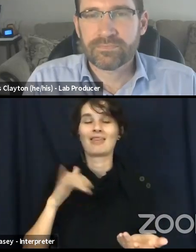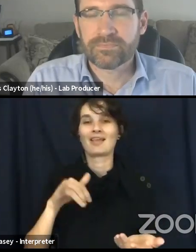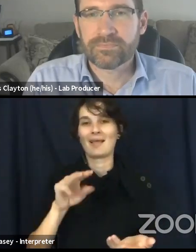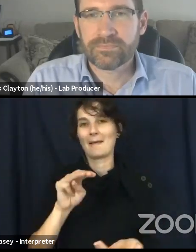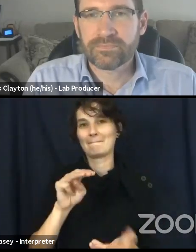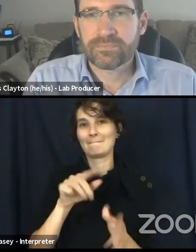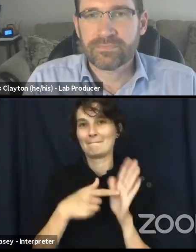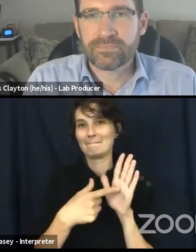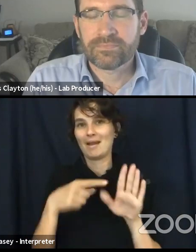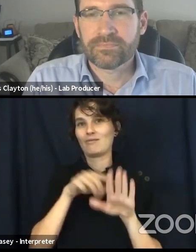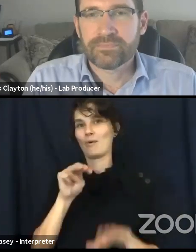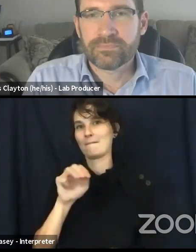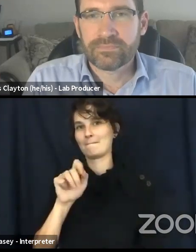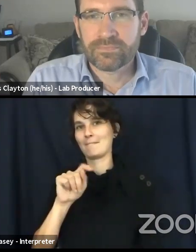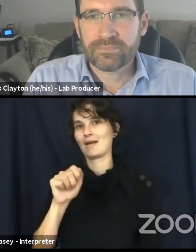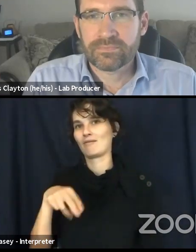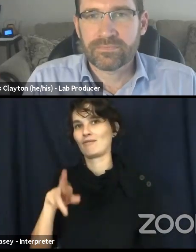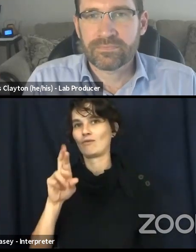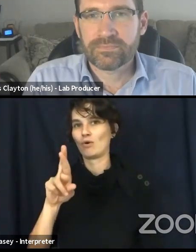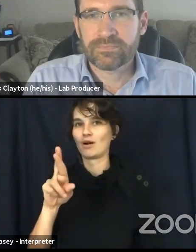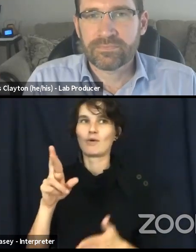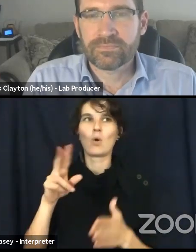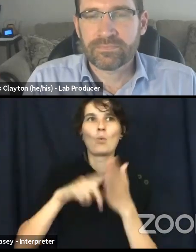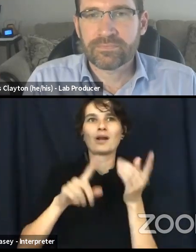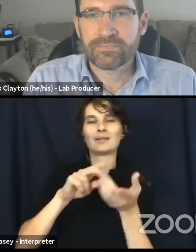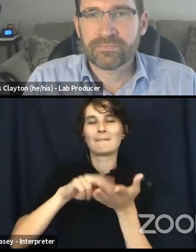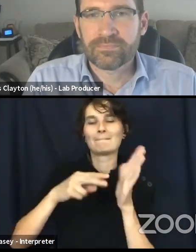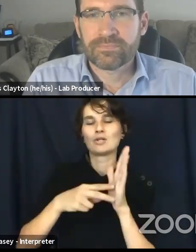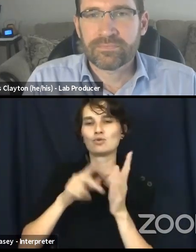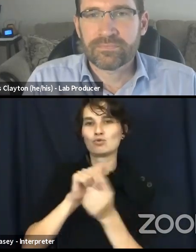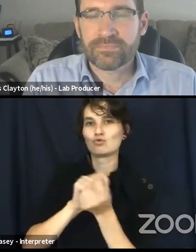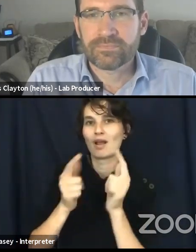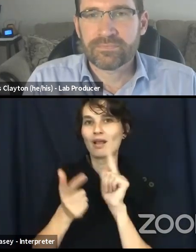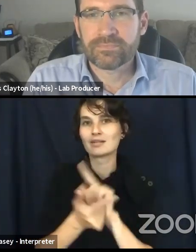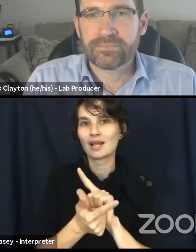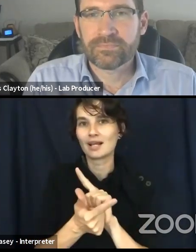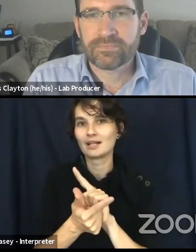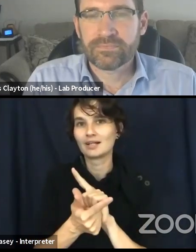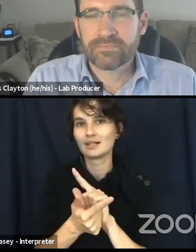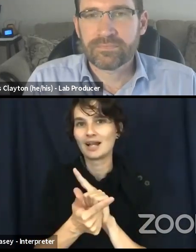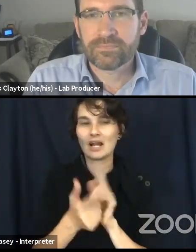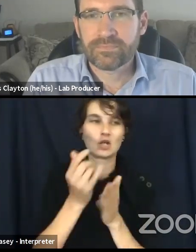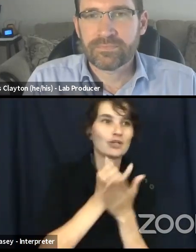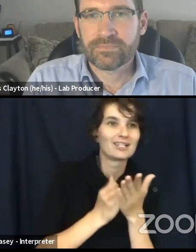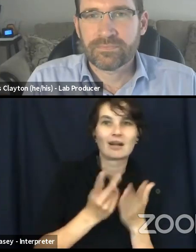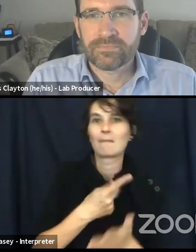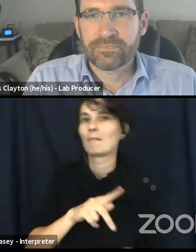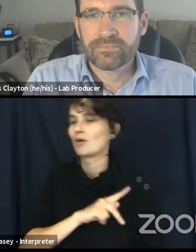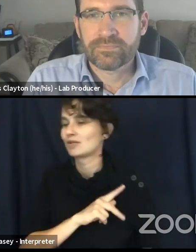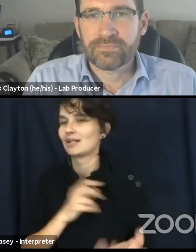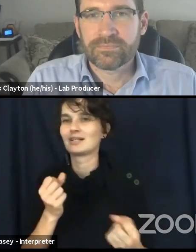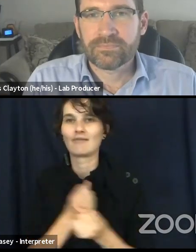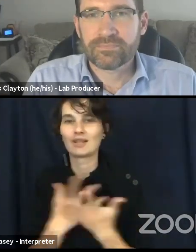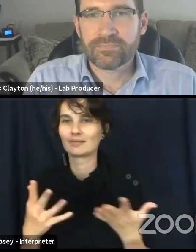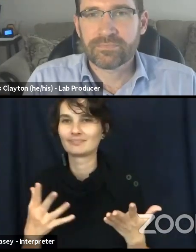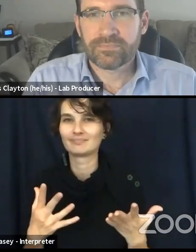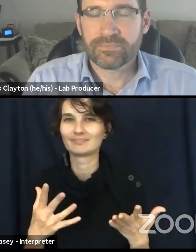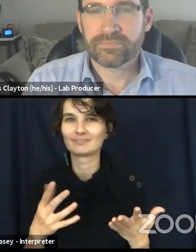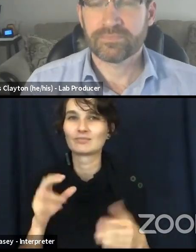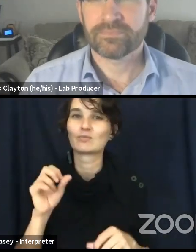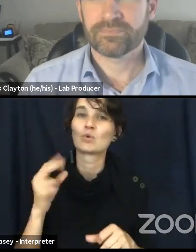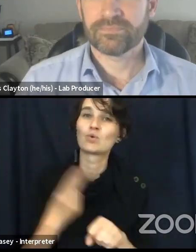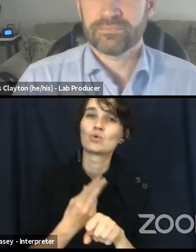job. It's technical, and it's also poetic, and it's also artistic and personal and all of these things. So yeah, using that as a